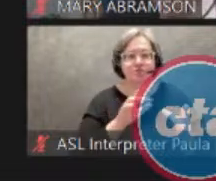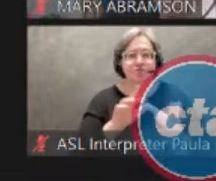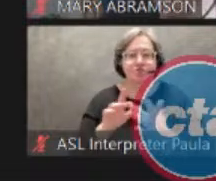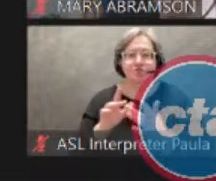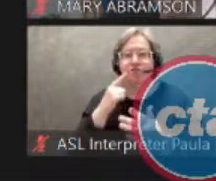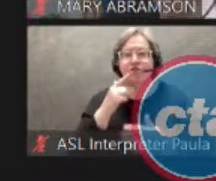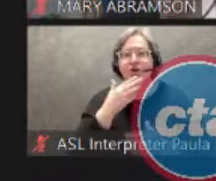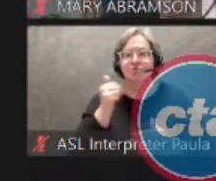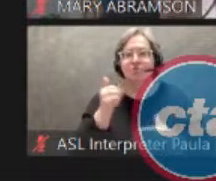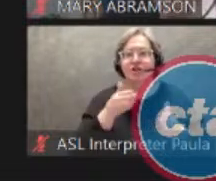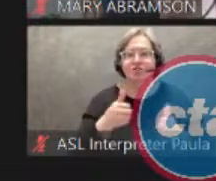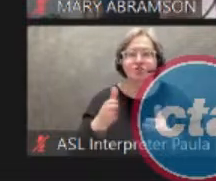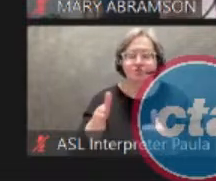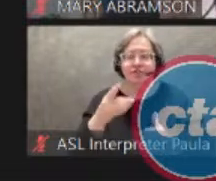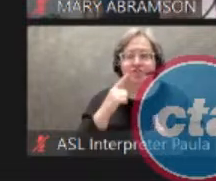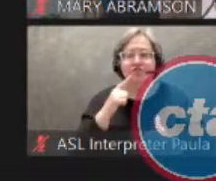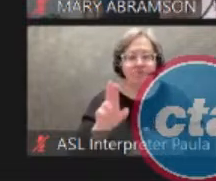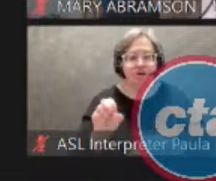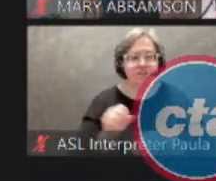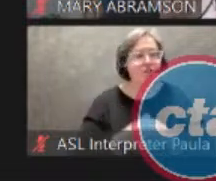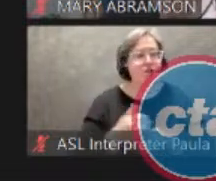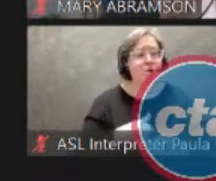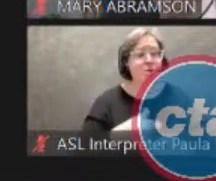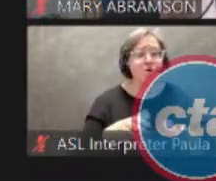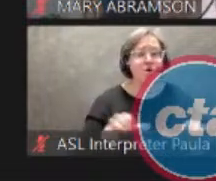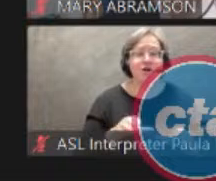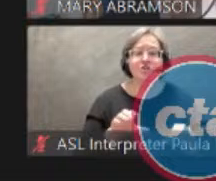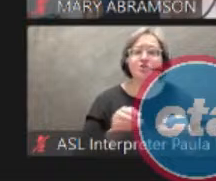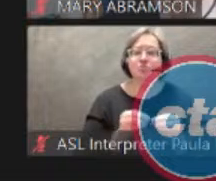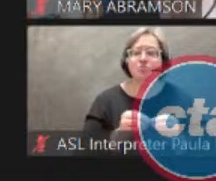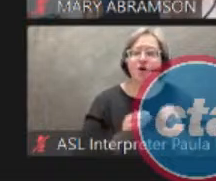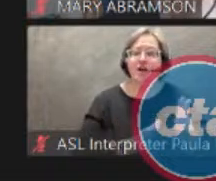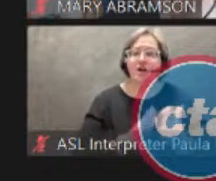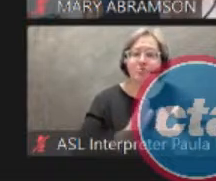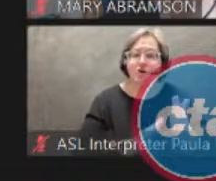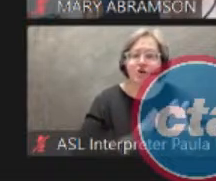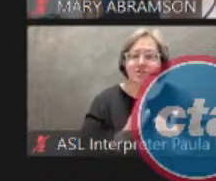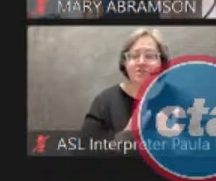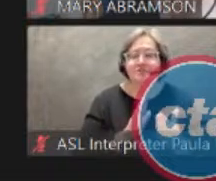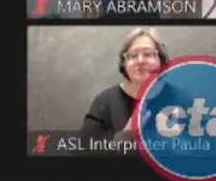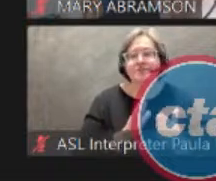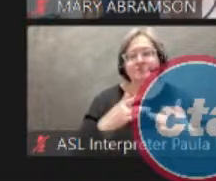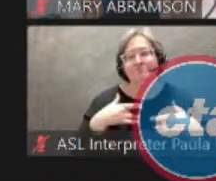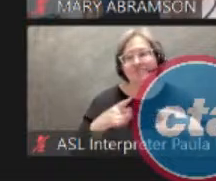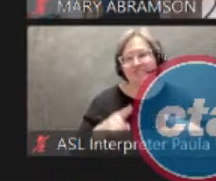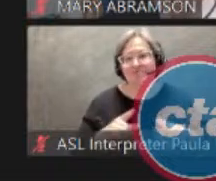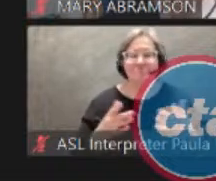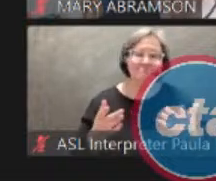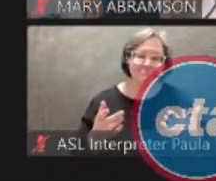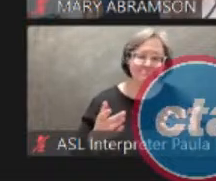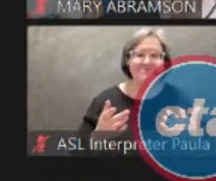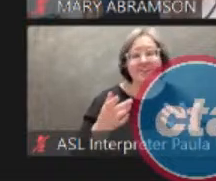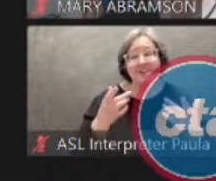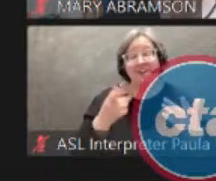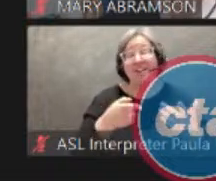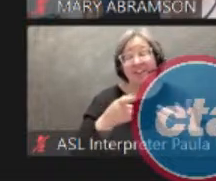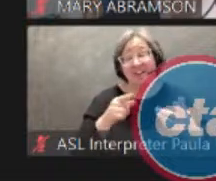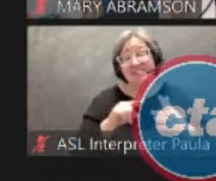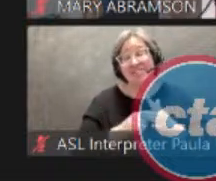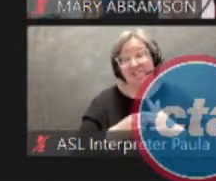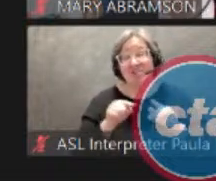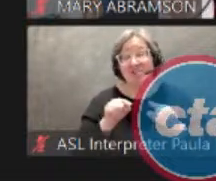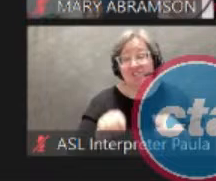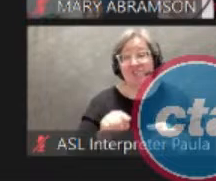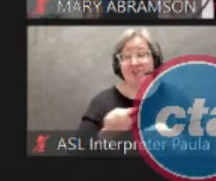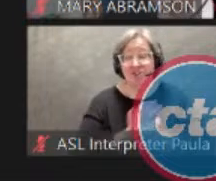for Bus. And I would note, we did want to do more in-person events. It's just unfortunately this sort of came out during COVID, and